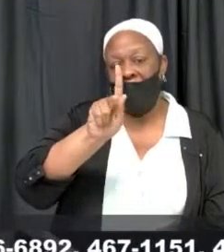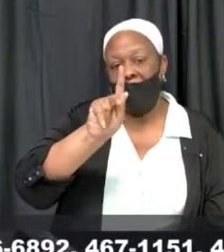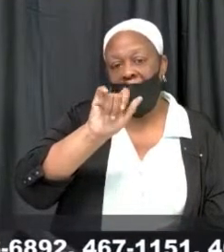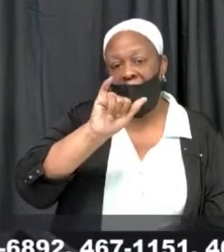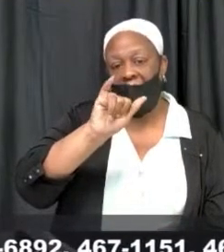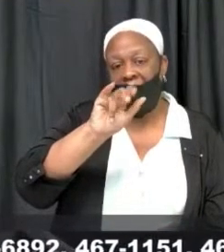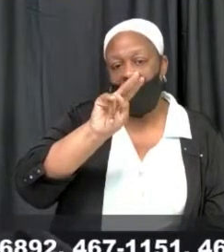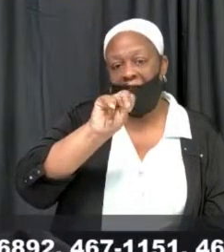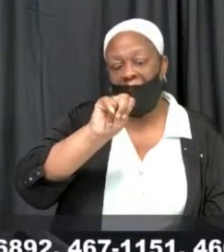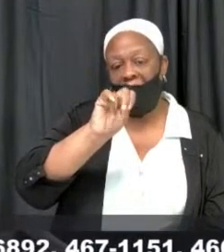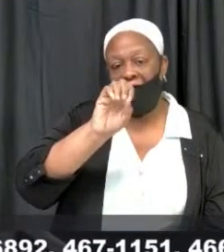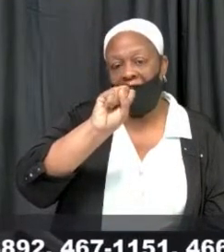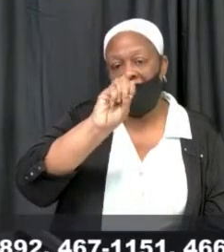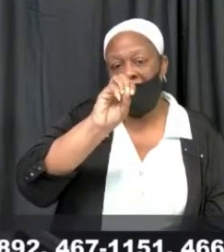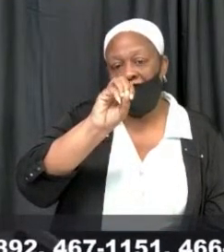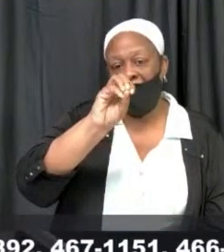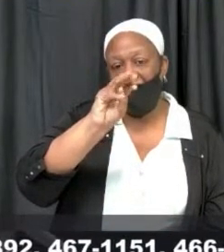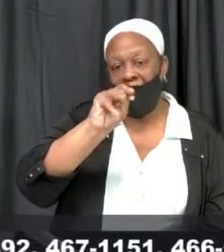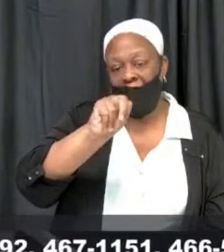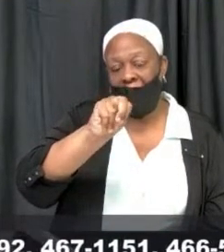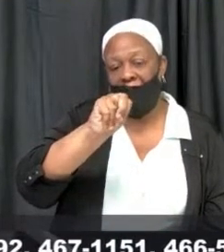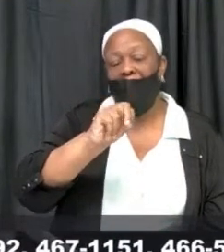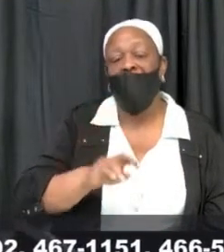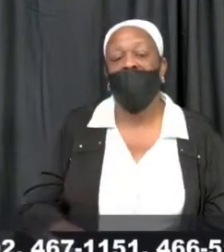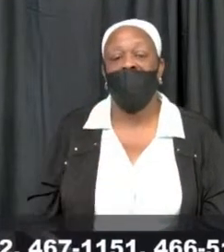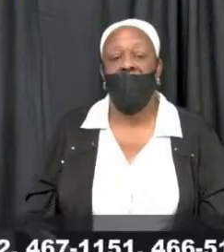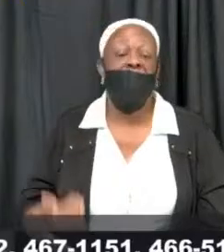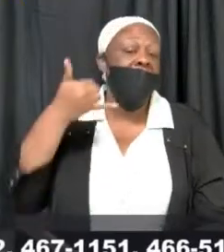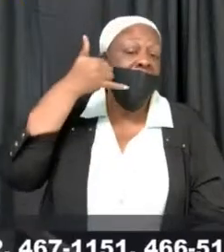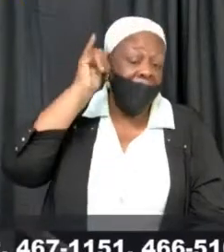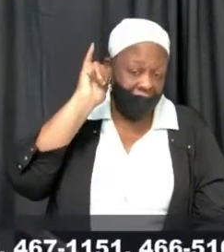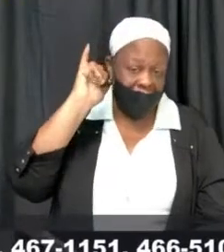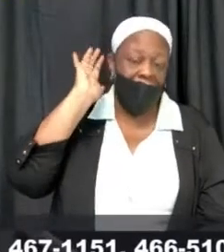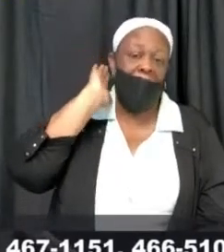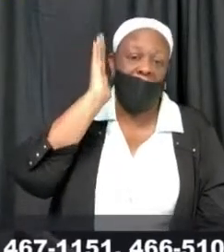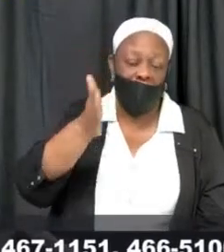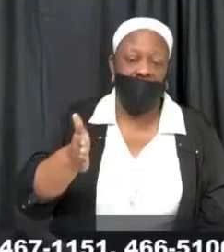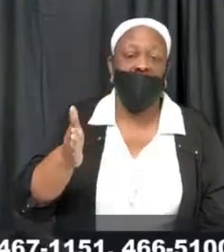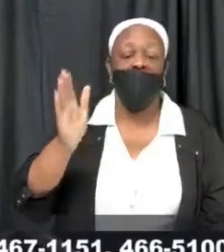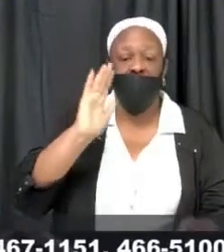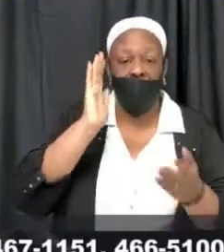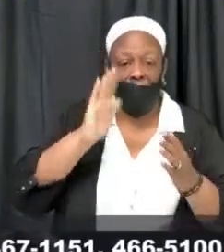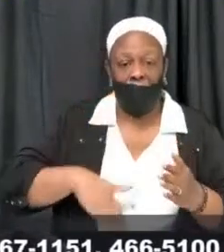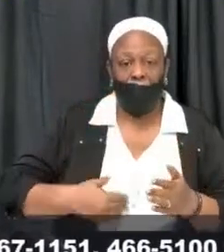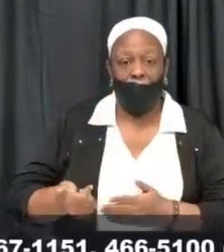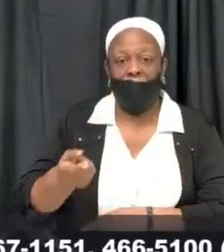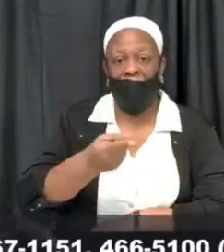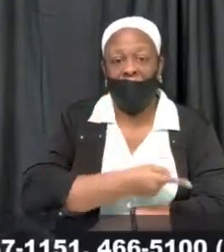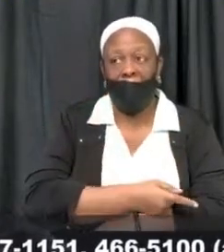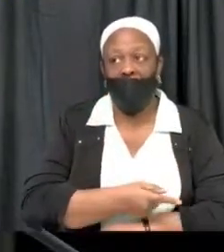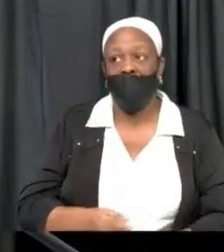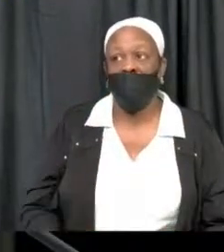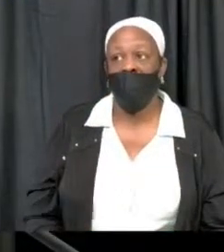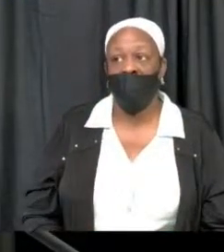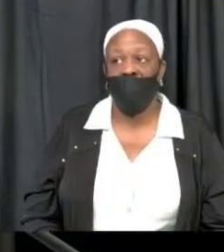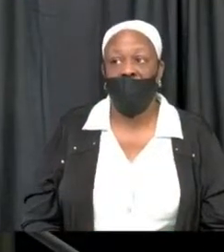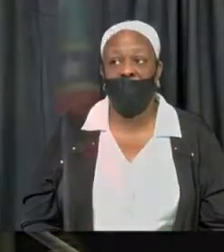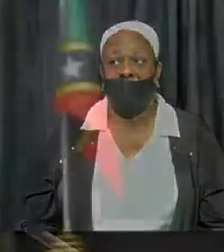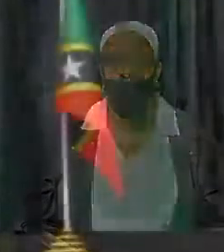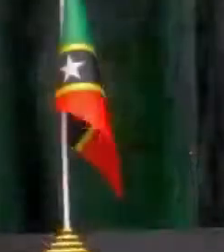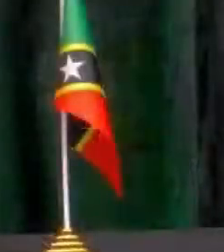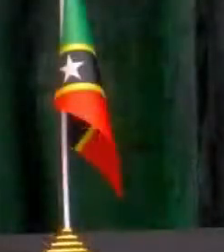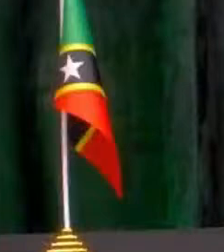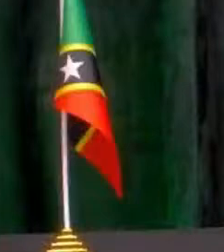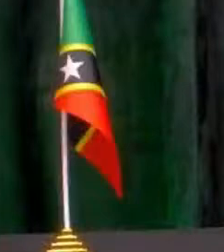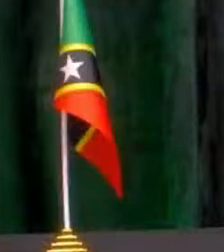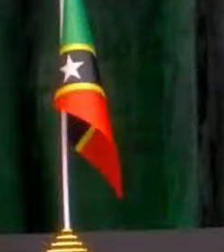I think his birthday was yesterday. Yesterday was his birthday, and we congratulate him. You know, it is by no coincidence that a number of us